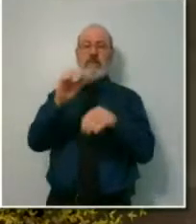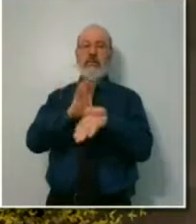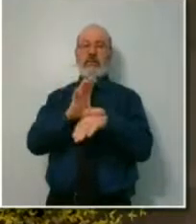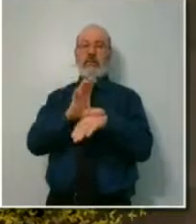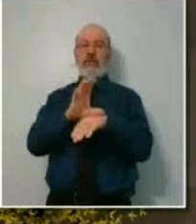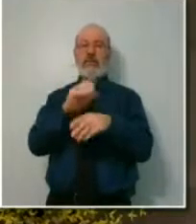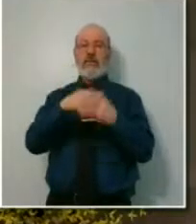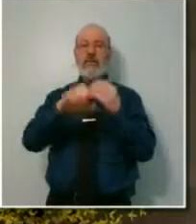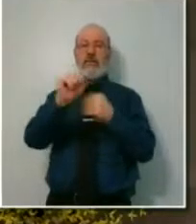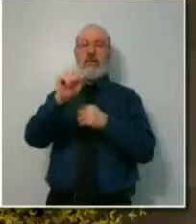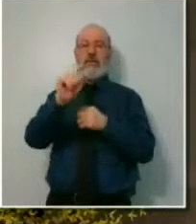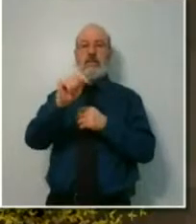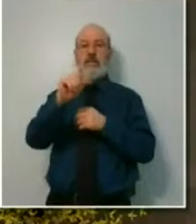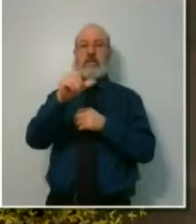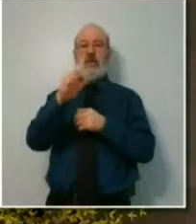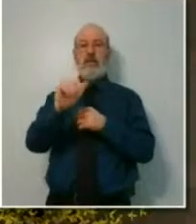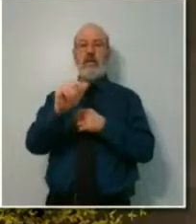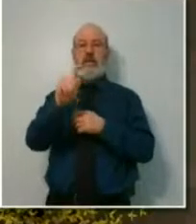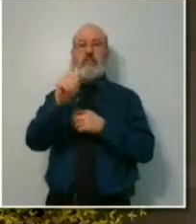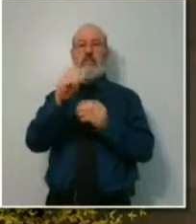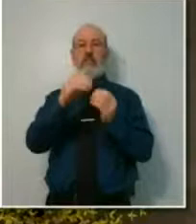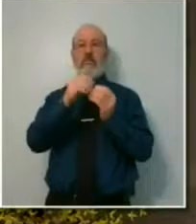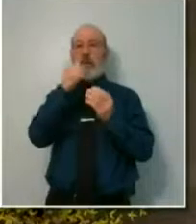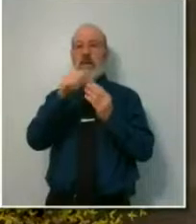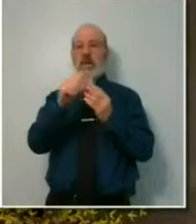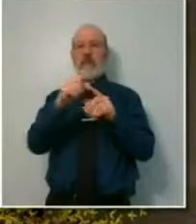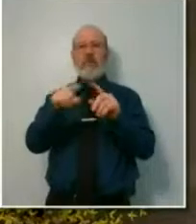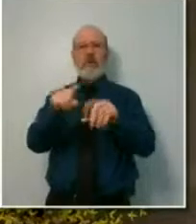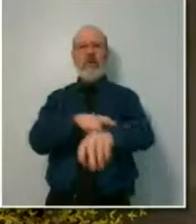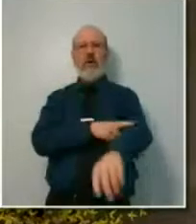Now, I only have one more letter, but it was rather lengthy. The